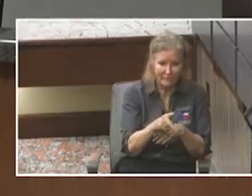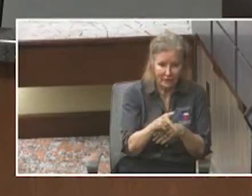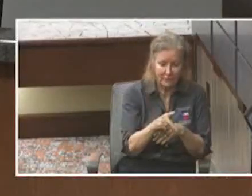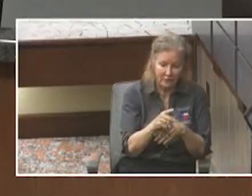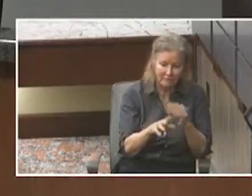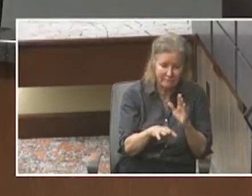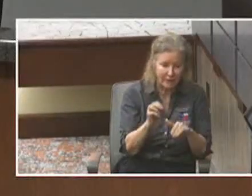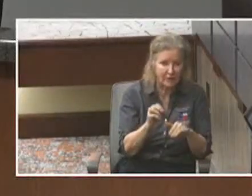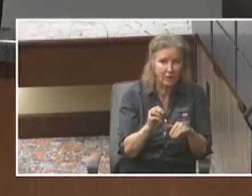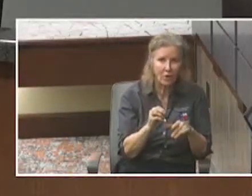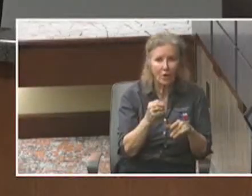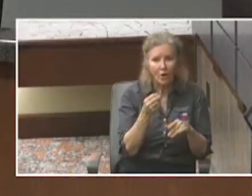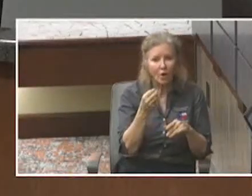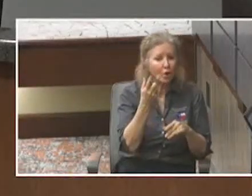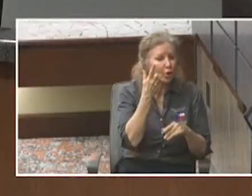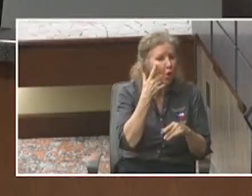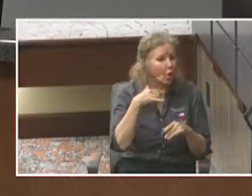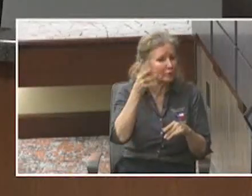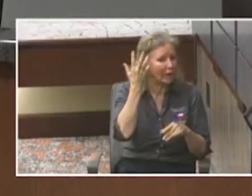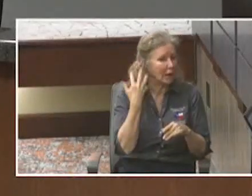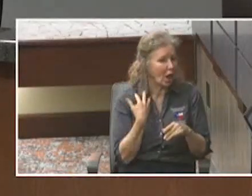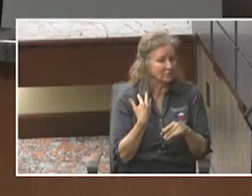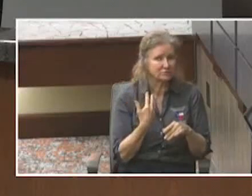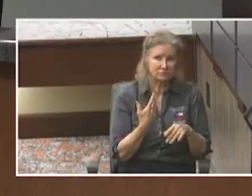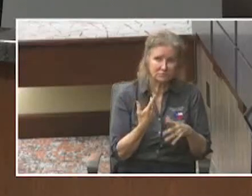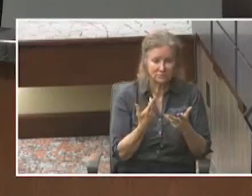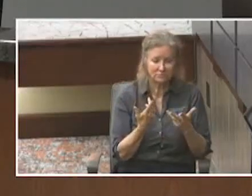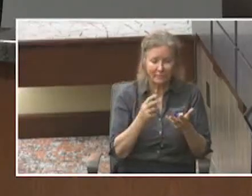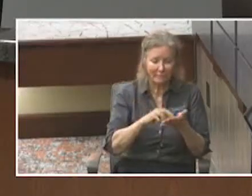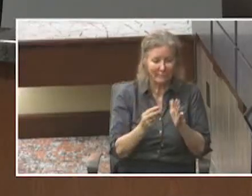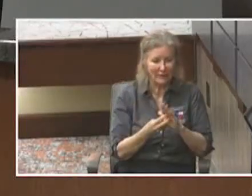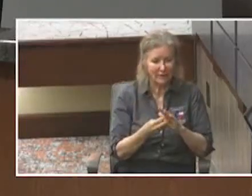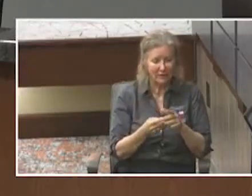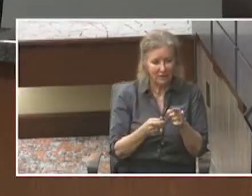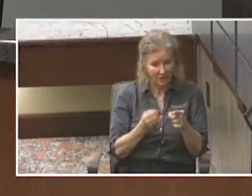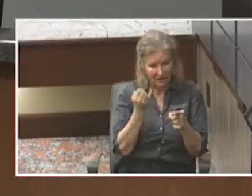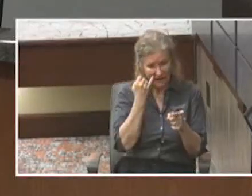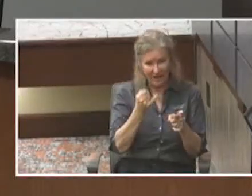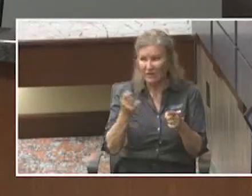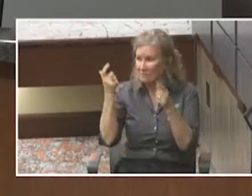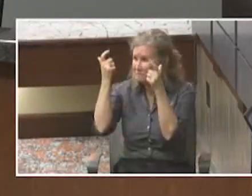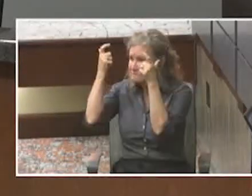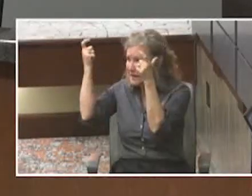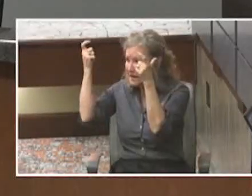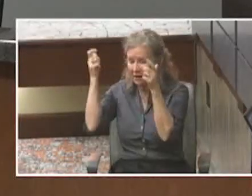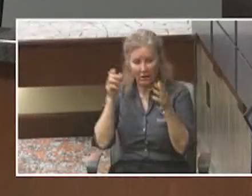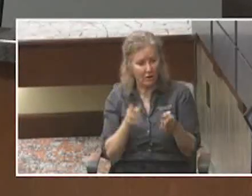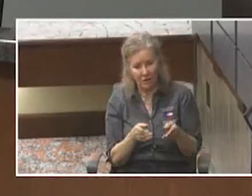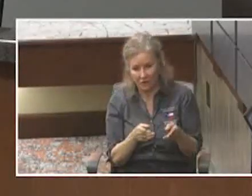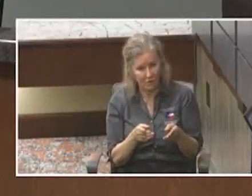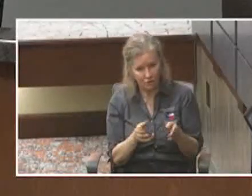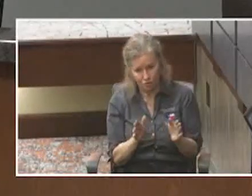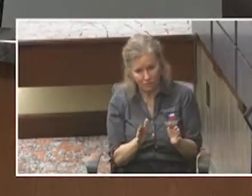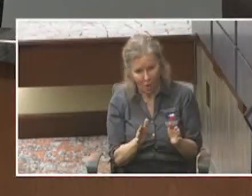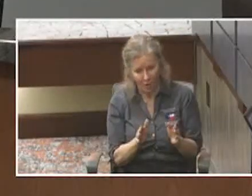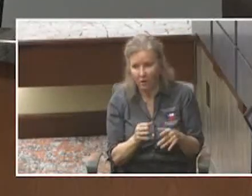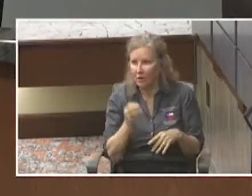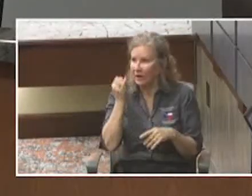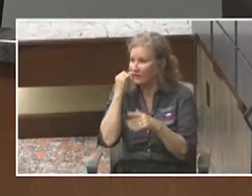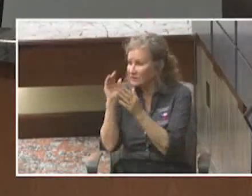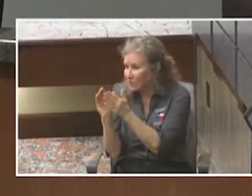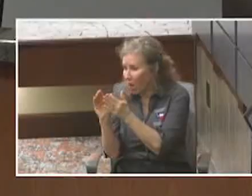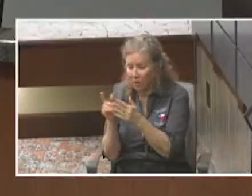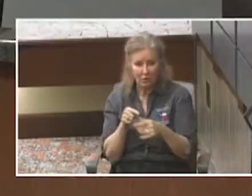Is there any strategy or I would assume that the New Noise